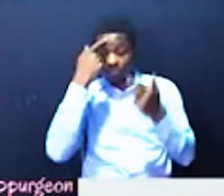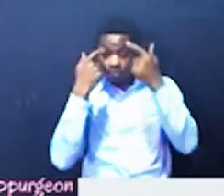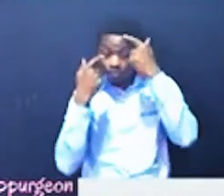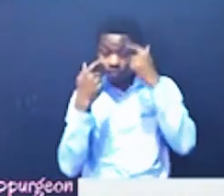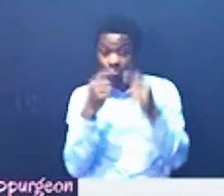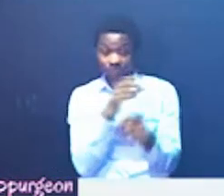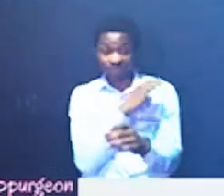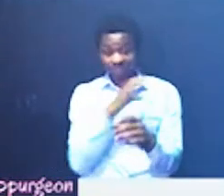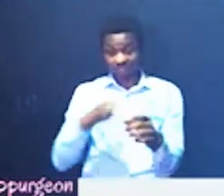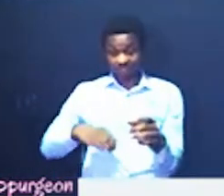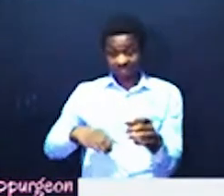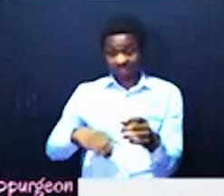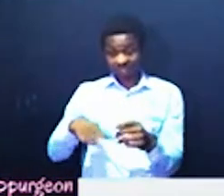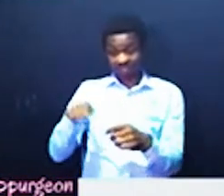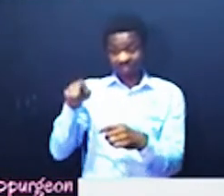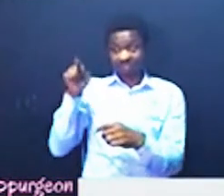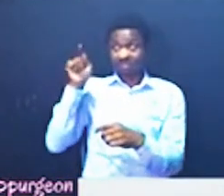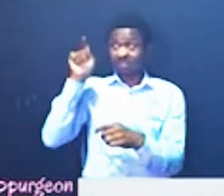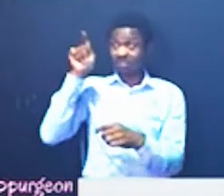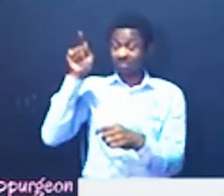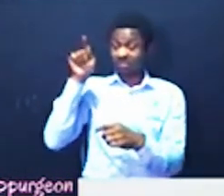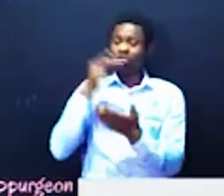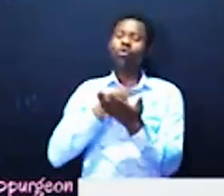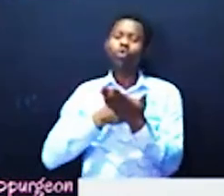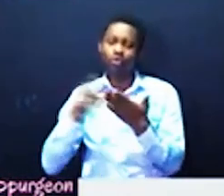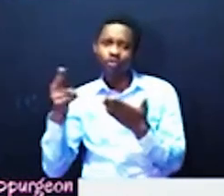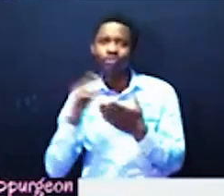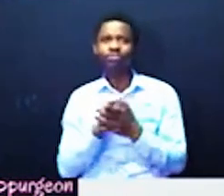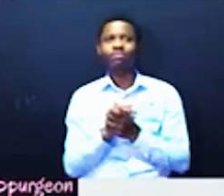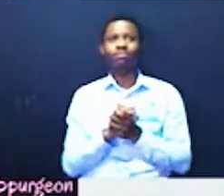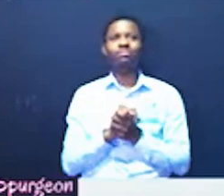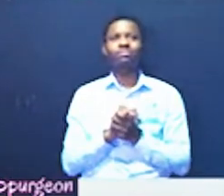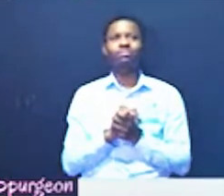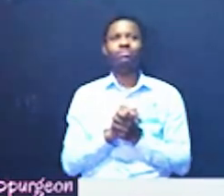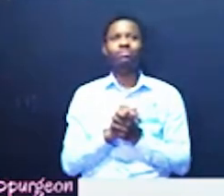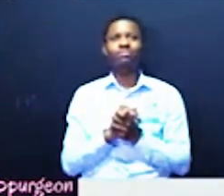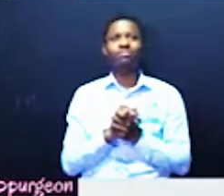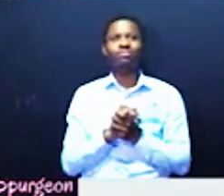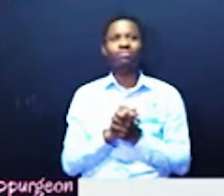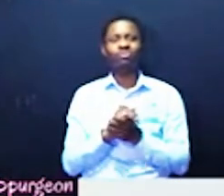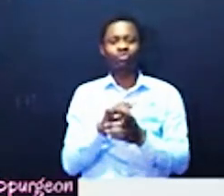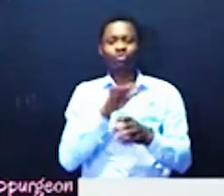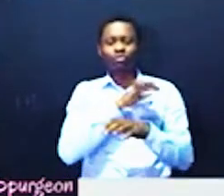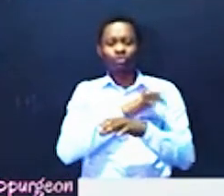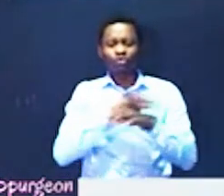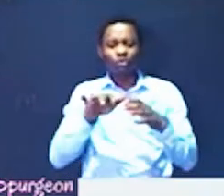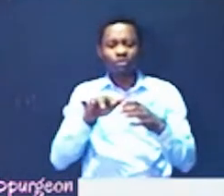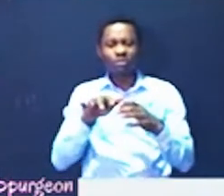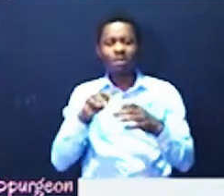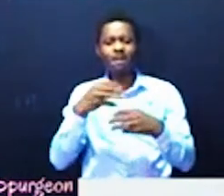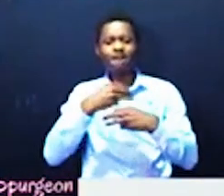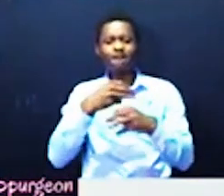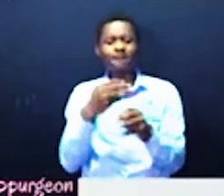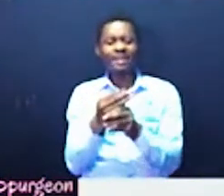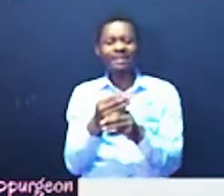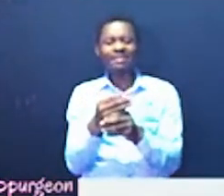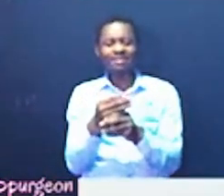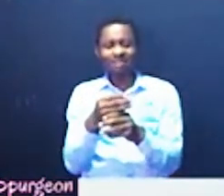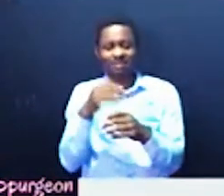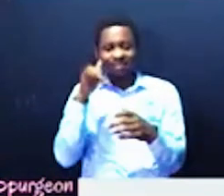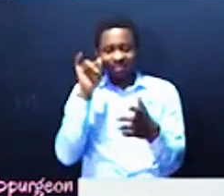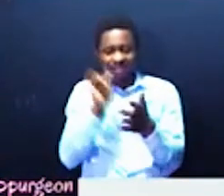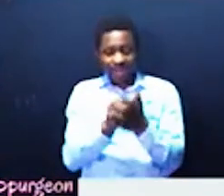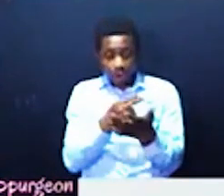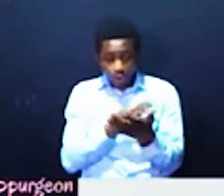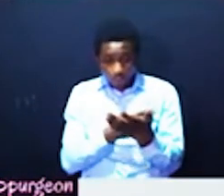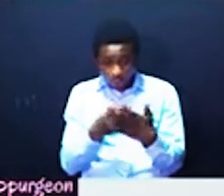it's a Christo, Oya Kron Kron. Do not pollute that holy name wherein you were named.